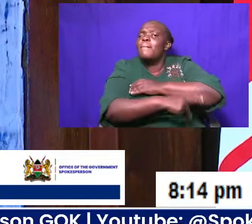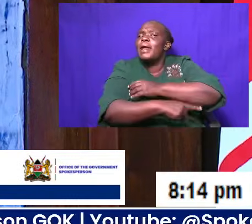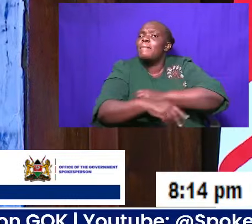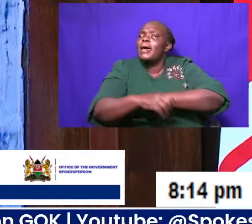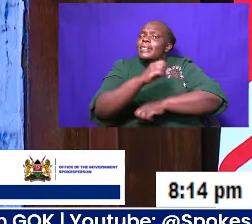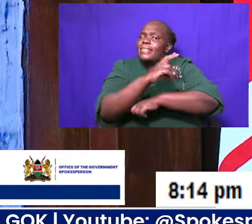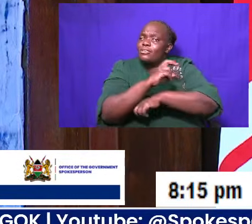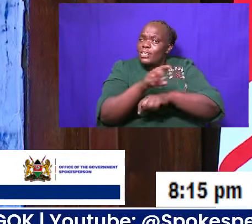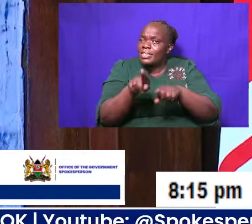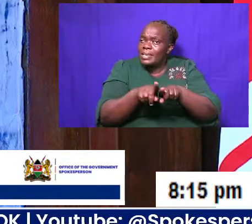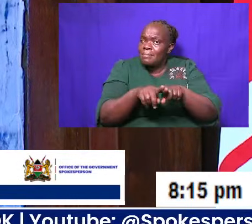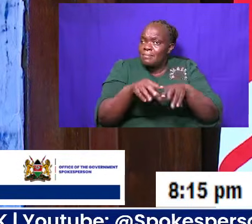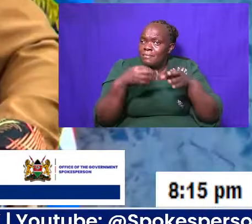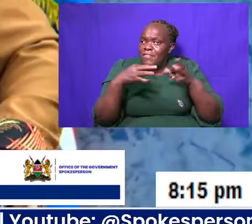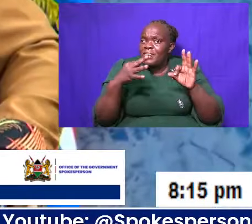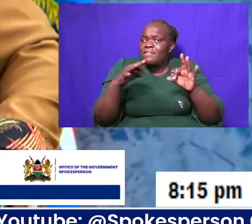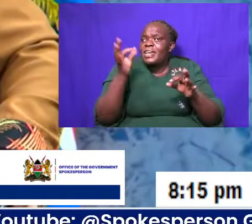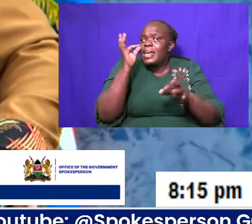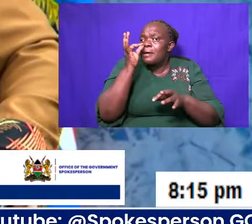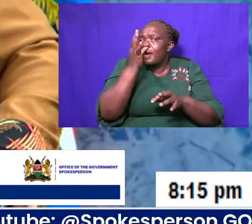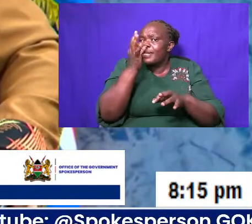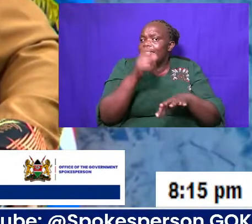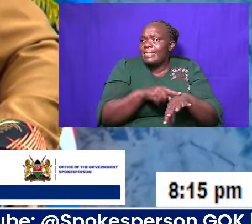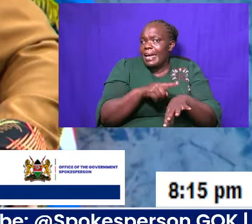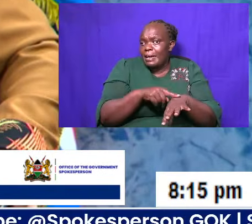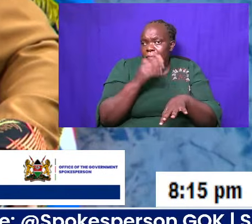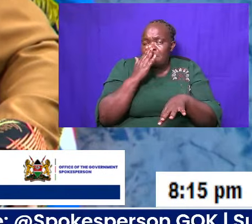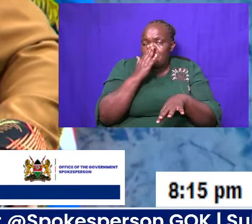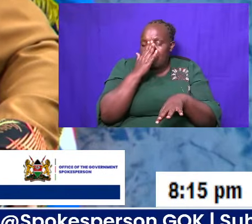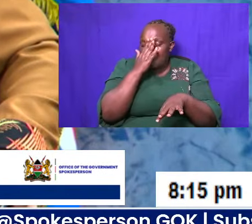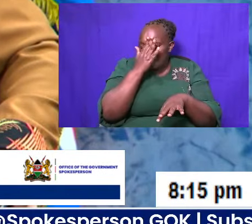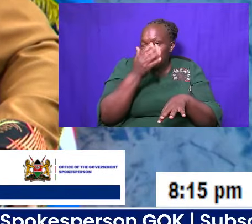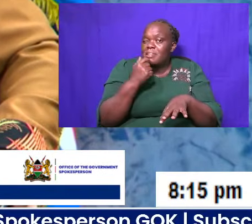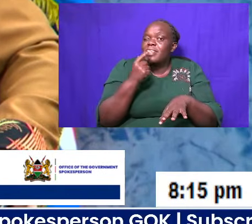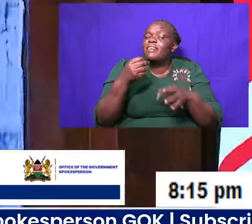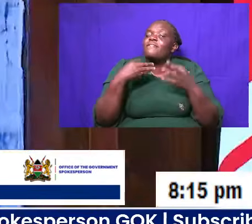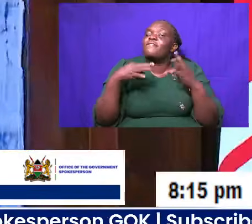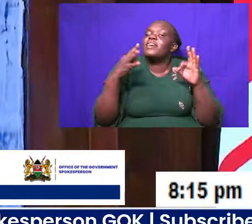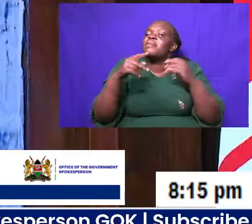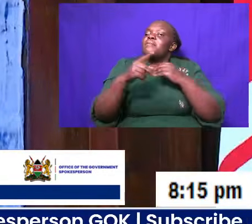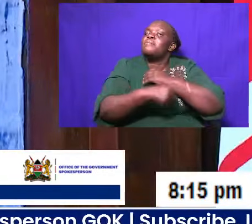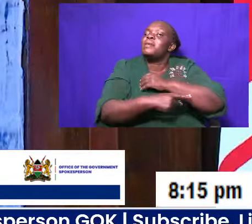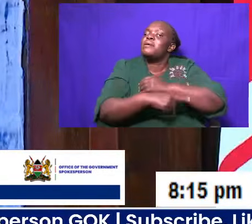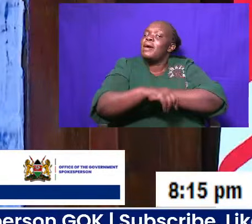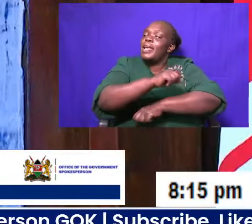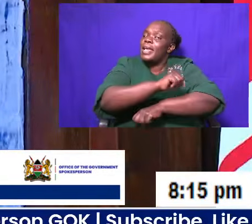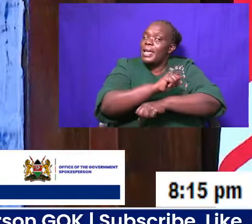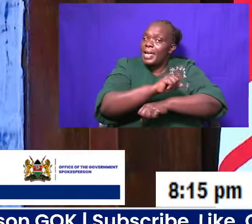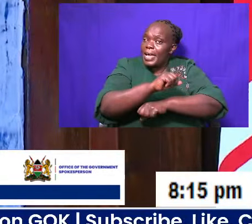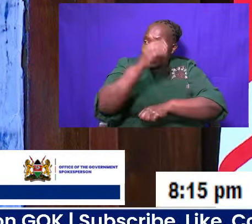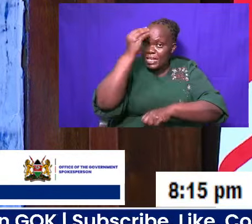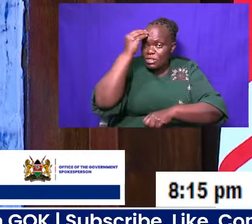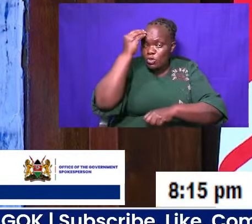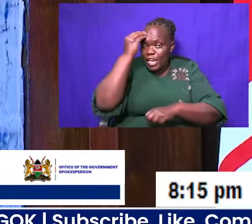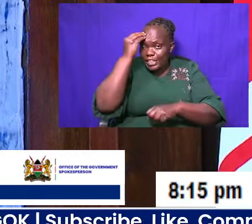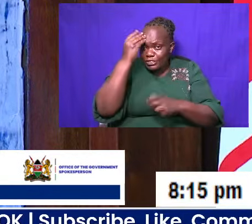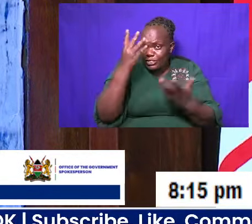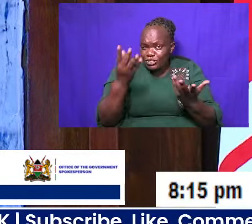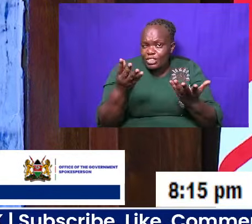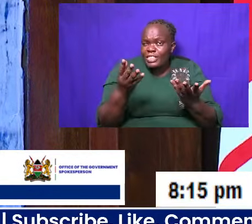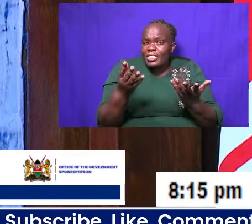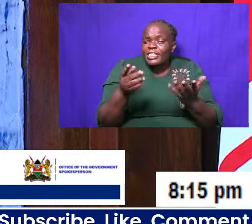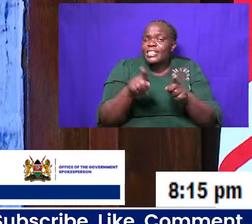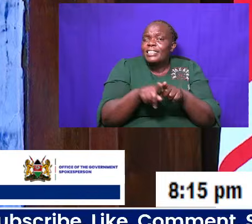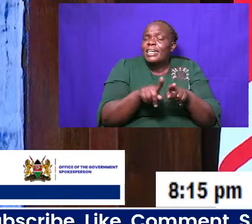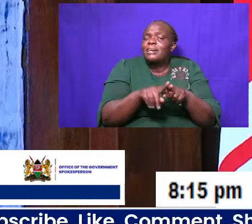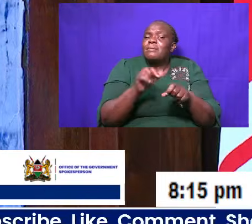was free... So this is President Kibaki. Yes, yes, free, you know? Yeah, that's free primary education. And then So that enabled you to repeat. it enabled